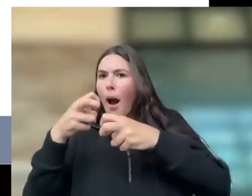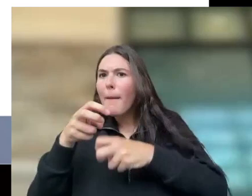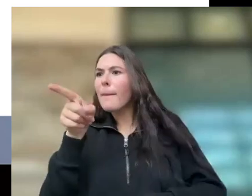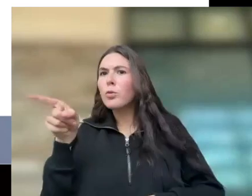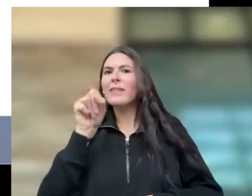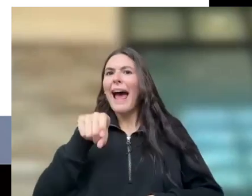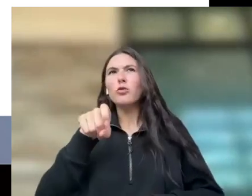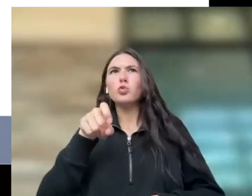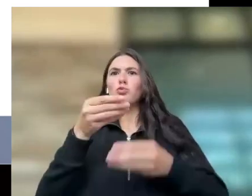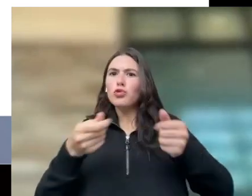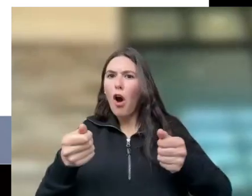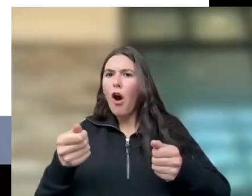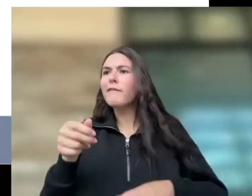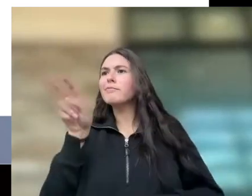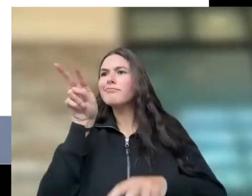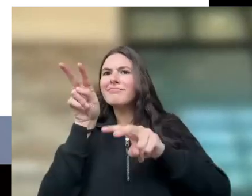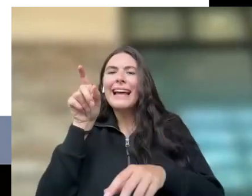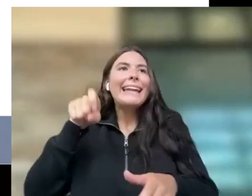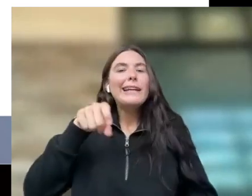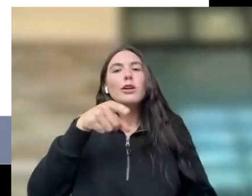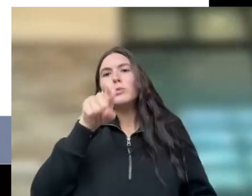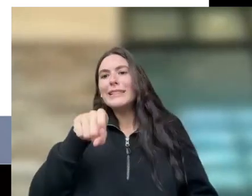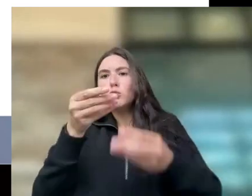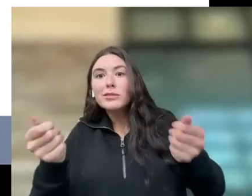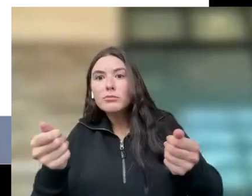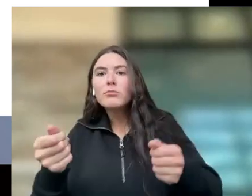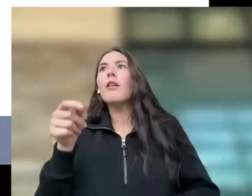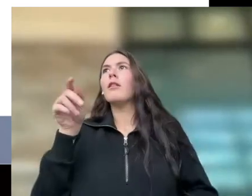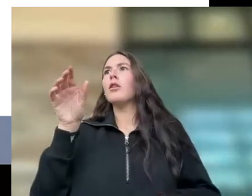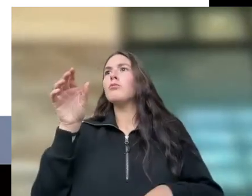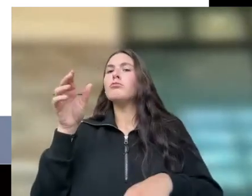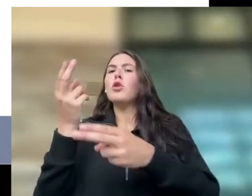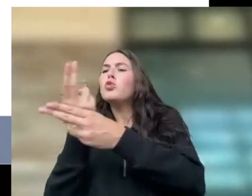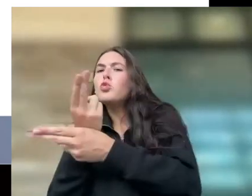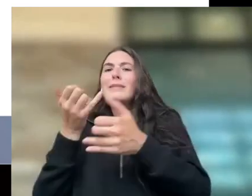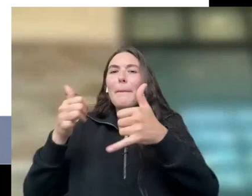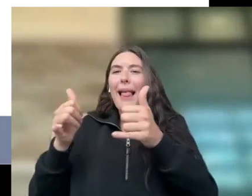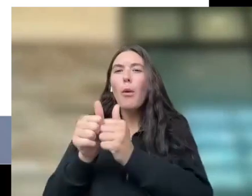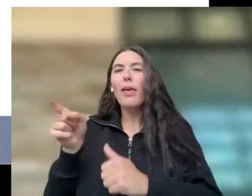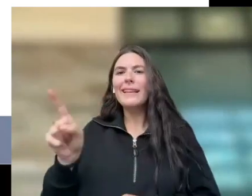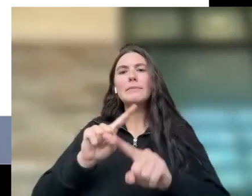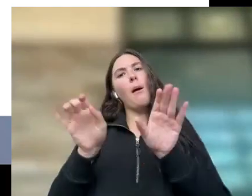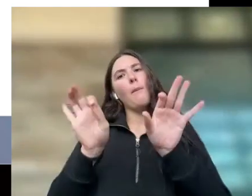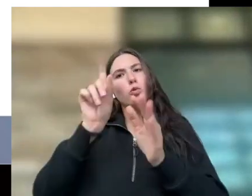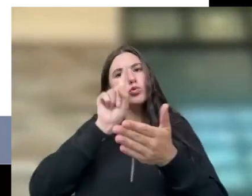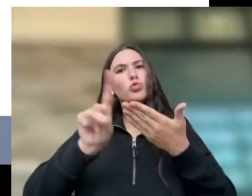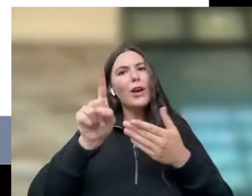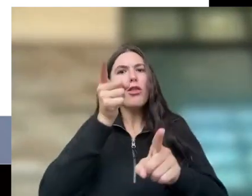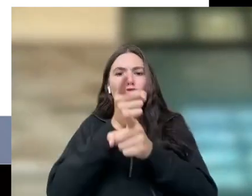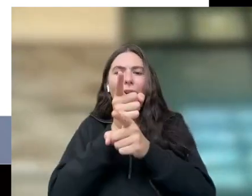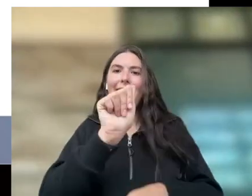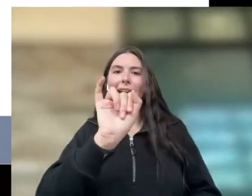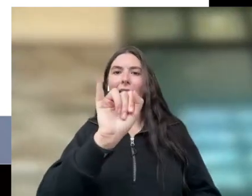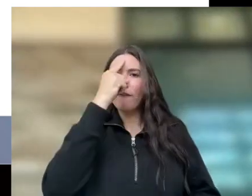cover or a need that you have and find a solution. That's a great way of playing with AI or finding the right AI for you.